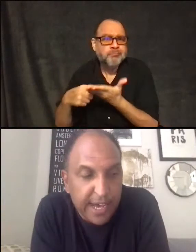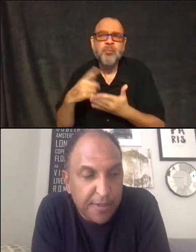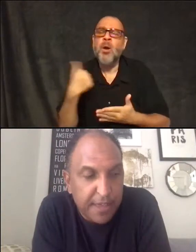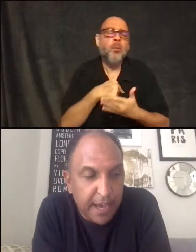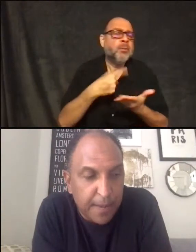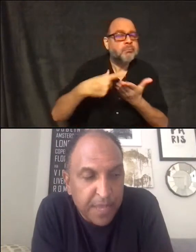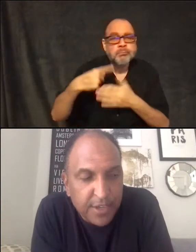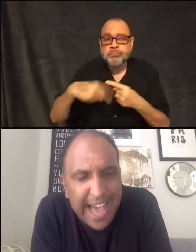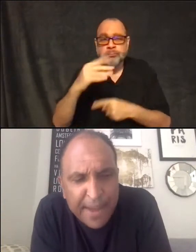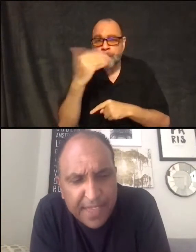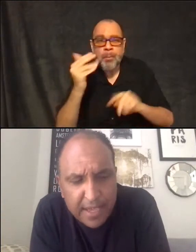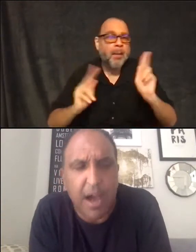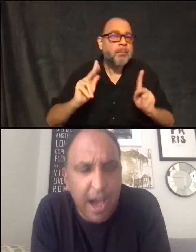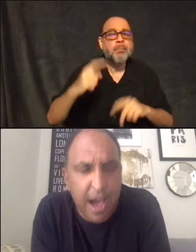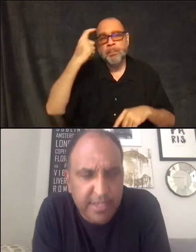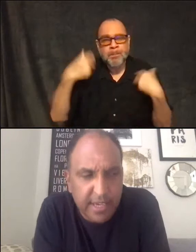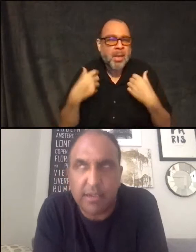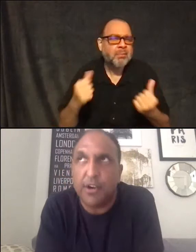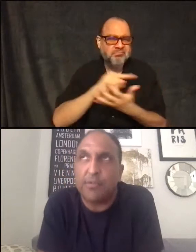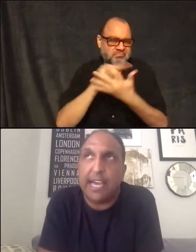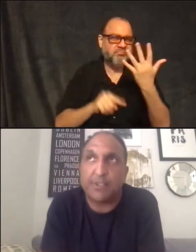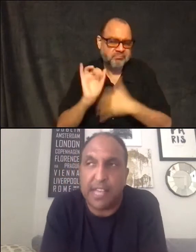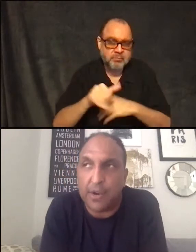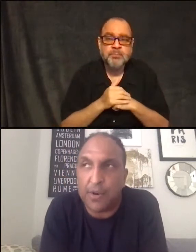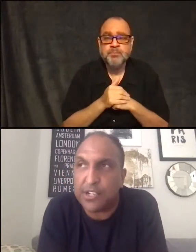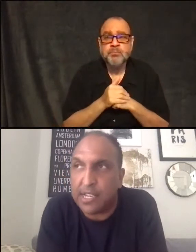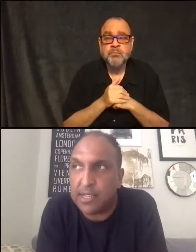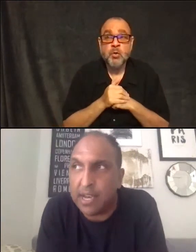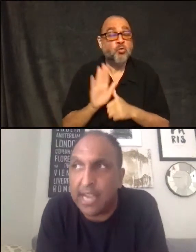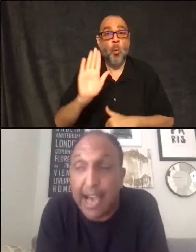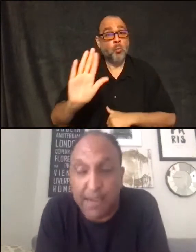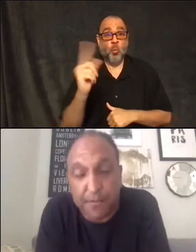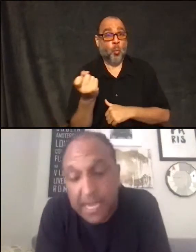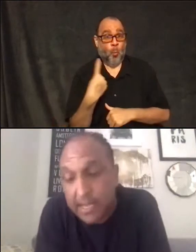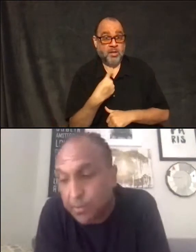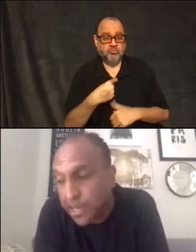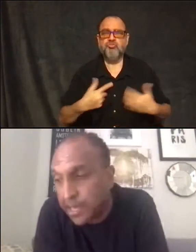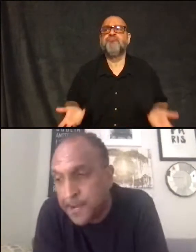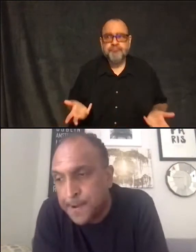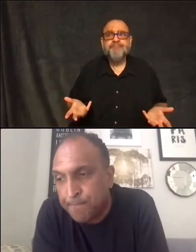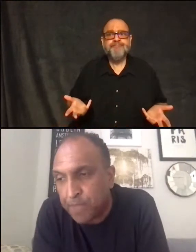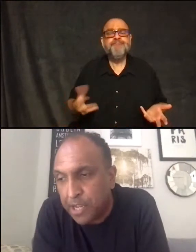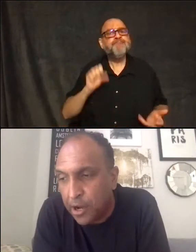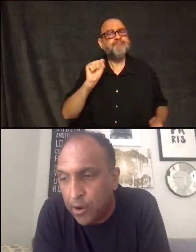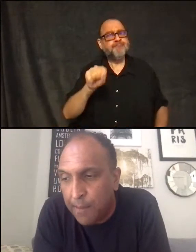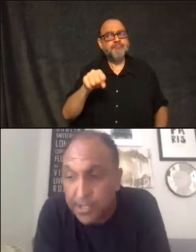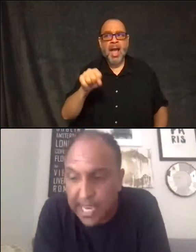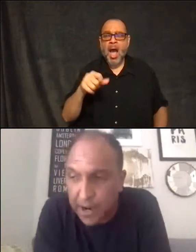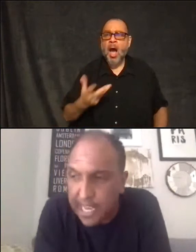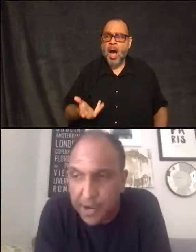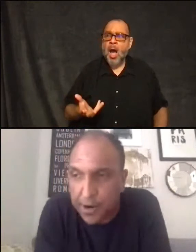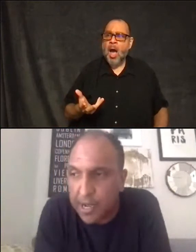mental health. I think obviously, the answer to that question is, for me, it's been, I'm